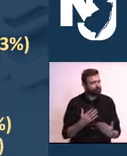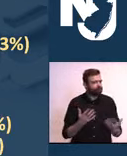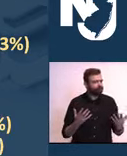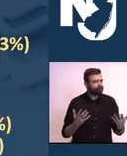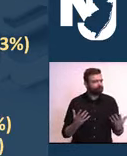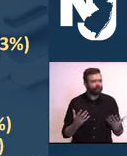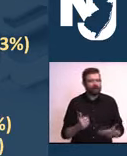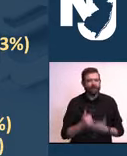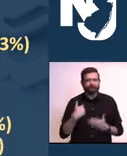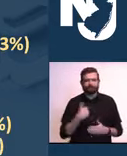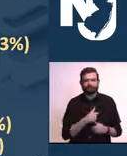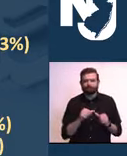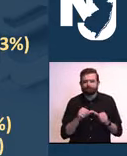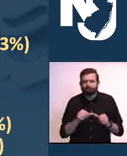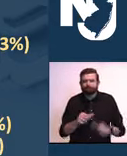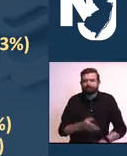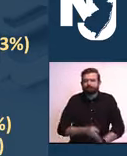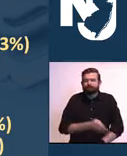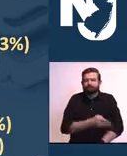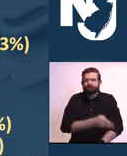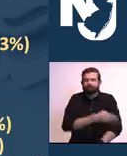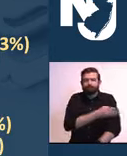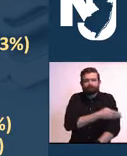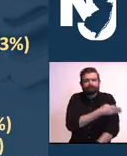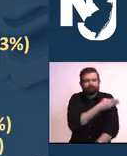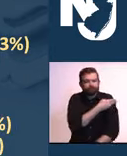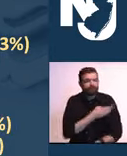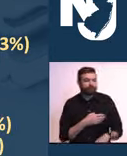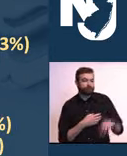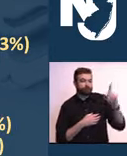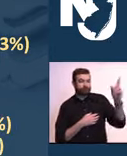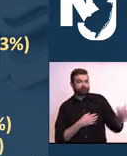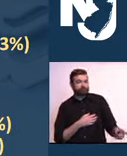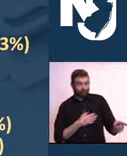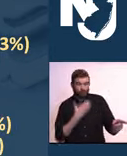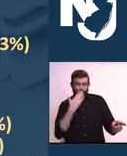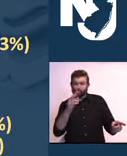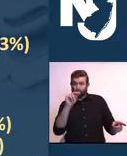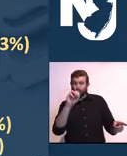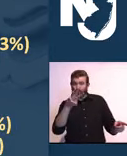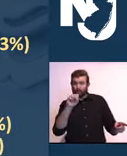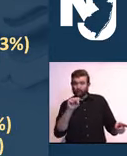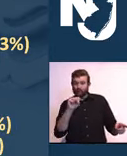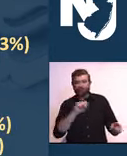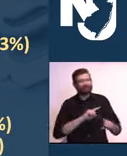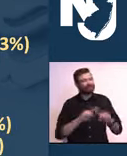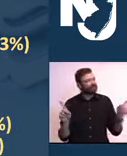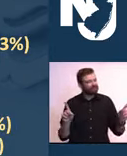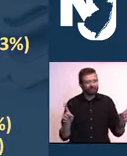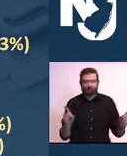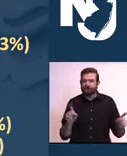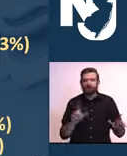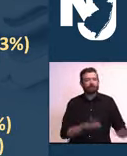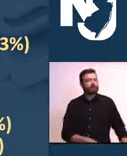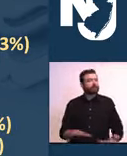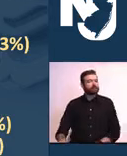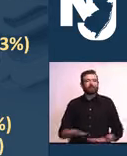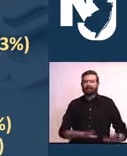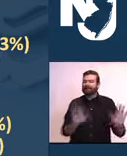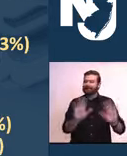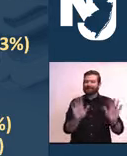going. These numbers are all good signs, but we need to still pick up the pace if we're going to put this virus behind